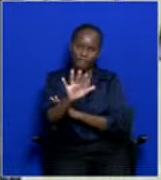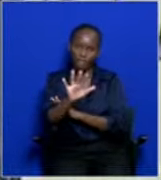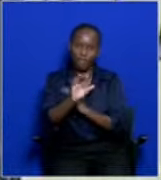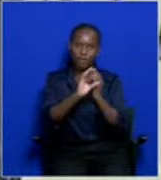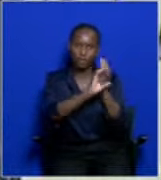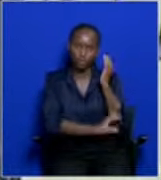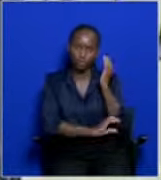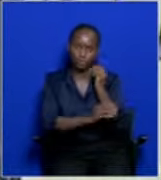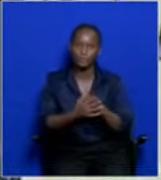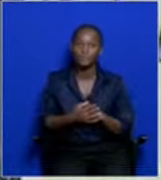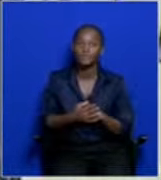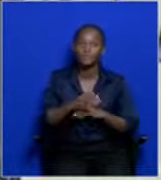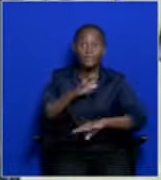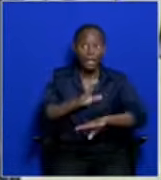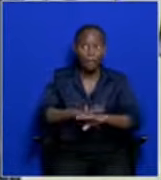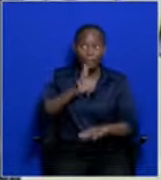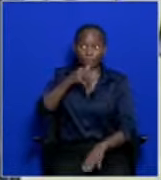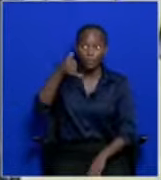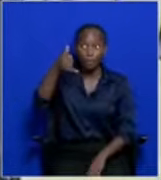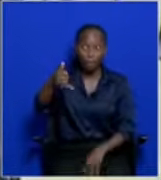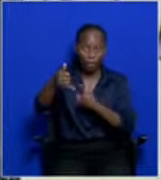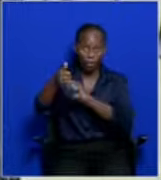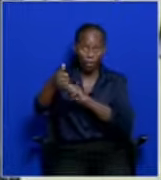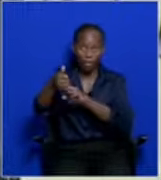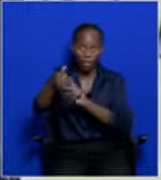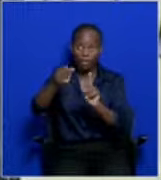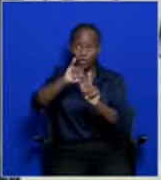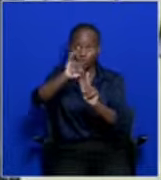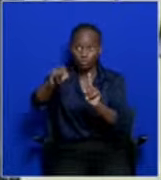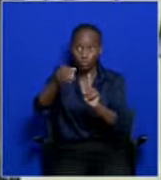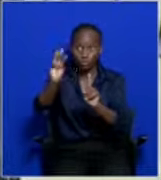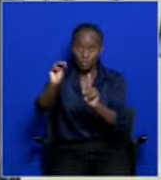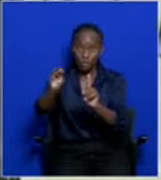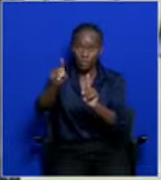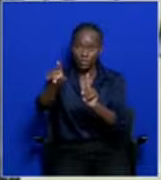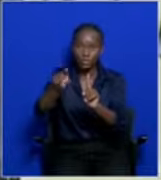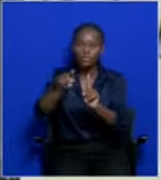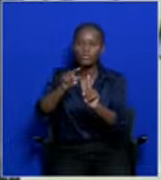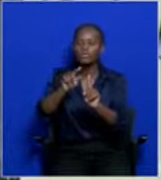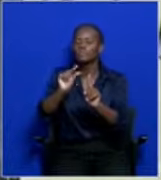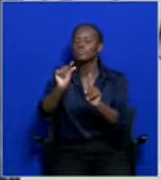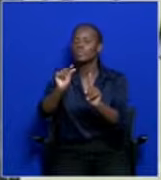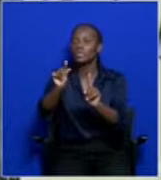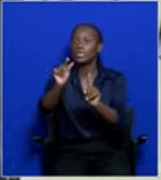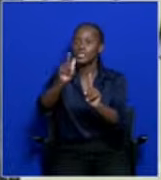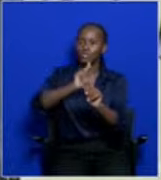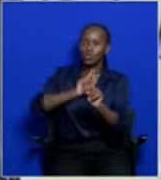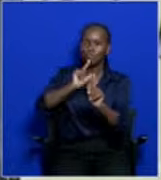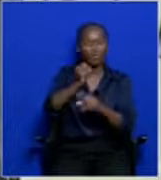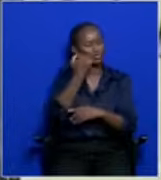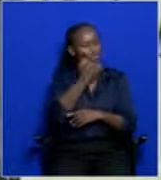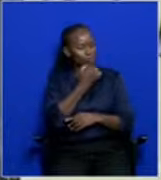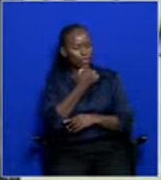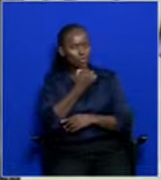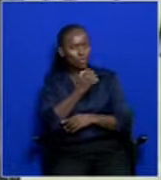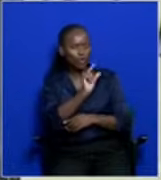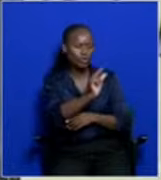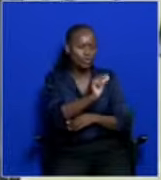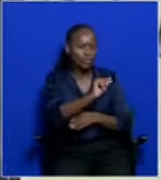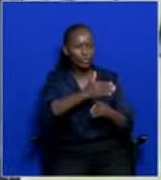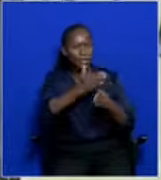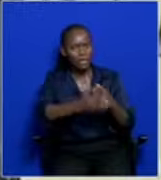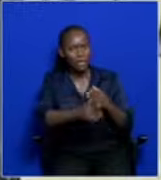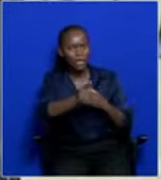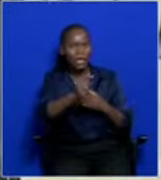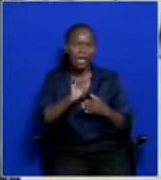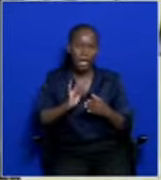he informed me it was towards the weekend that he need to consult his legal practitioner. He will come